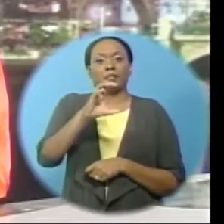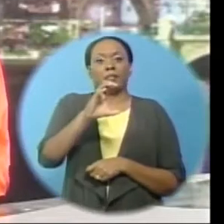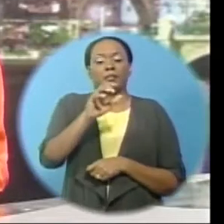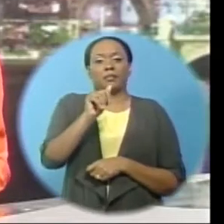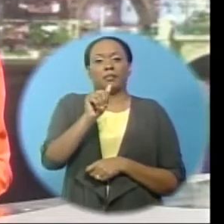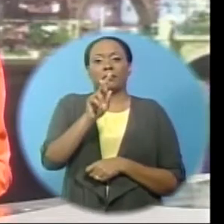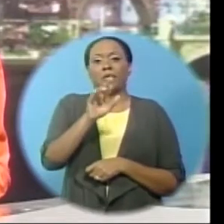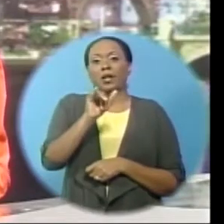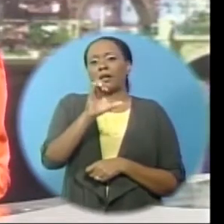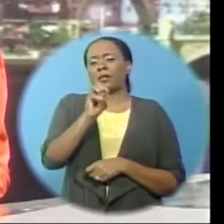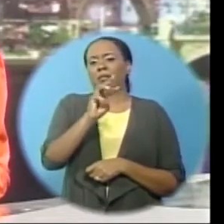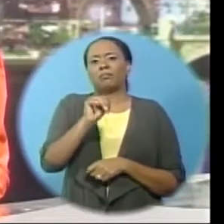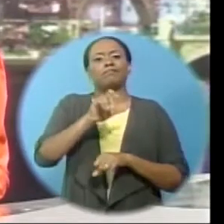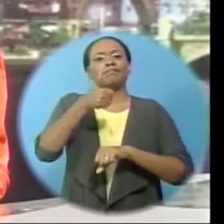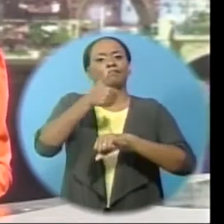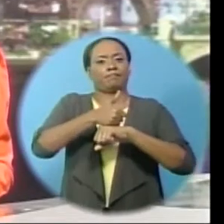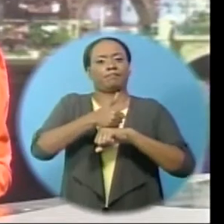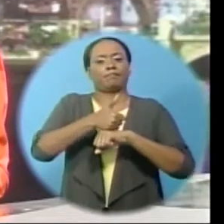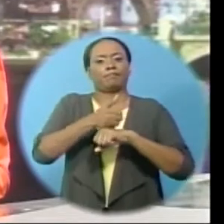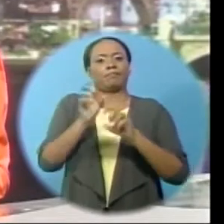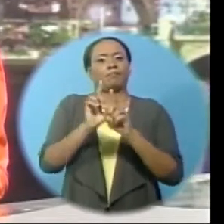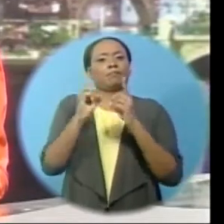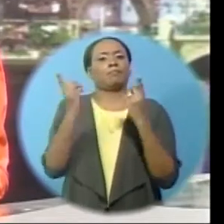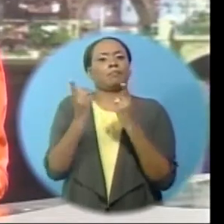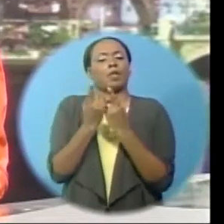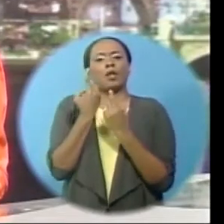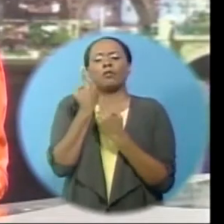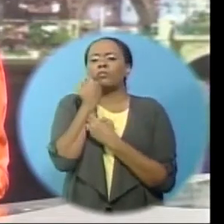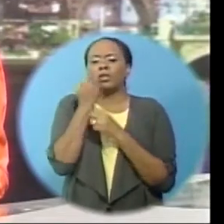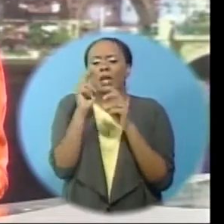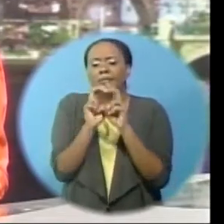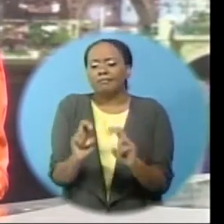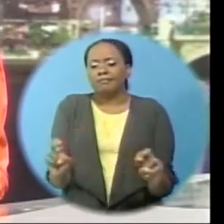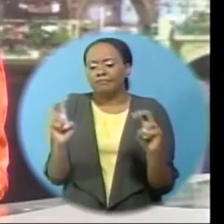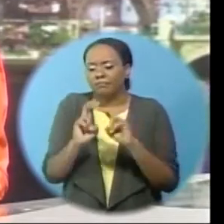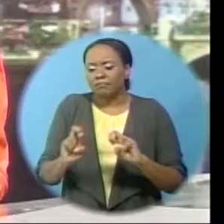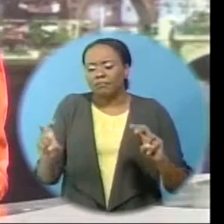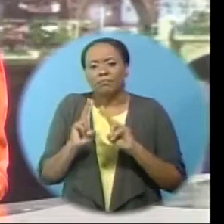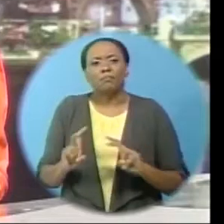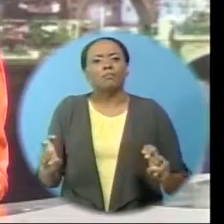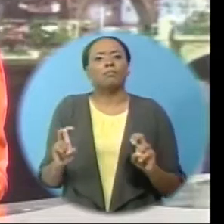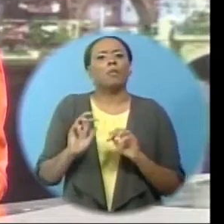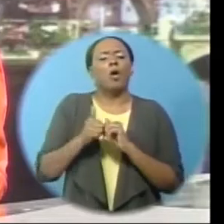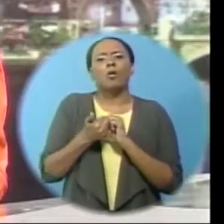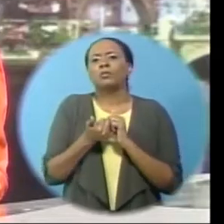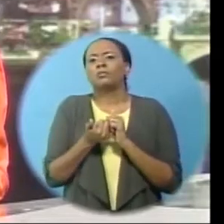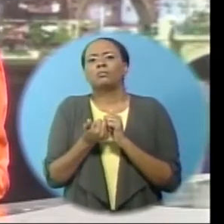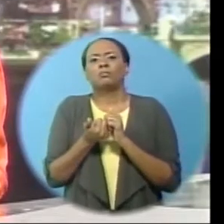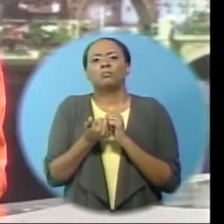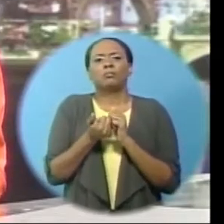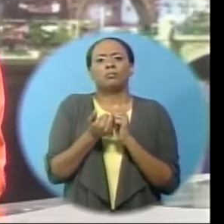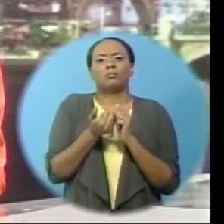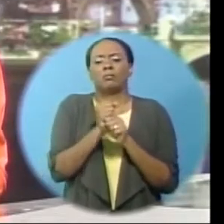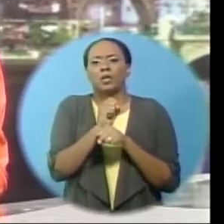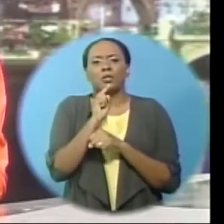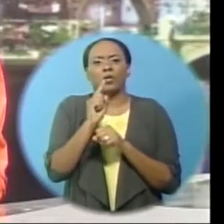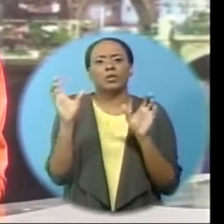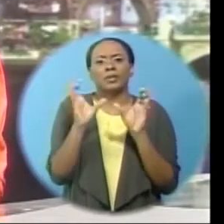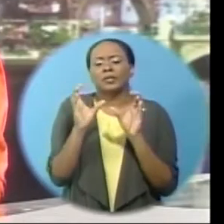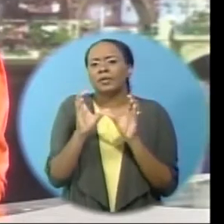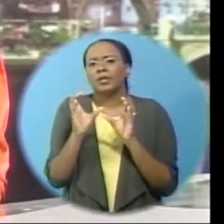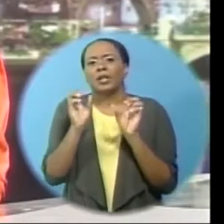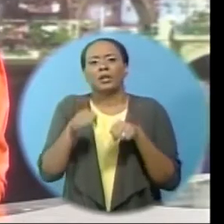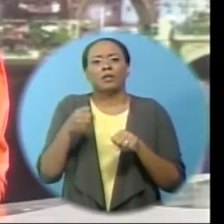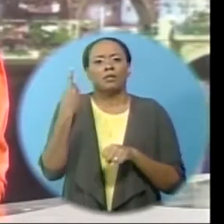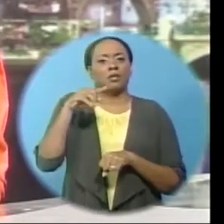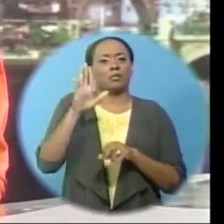Human Resource Commission, which recently completed a report focusing on ensuring a variety of certification is made